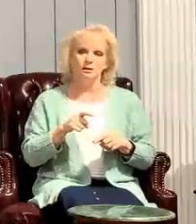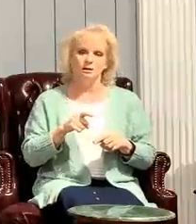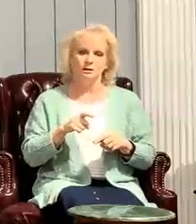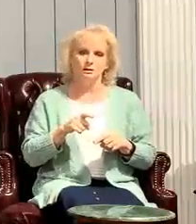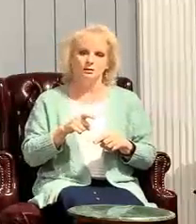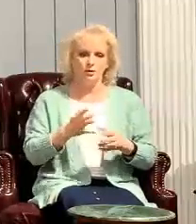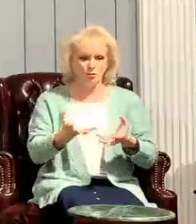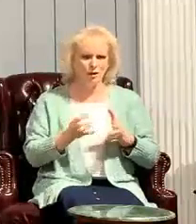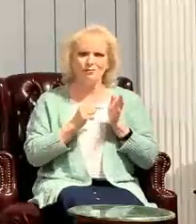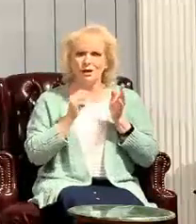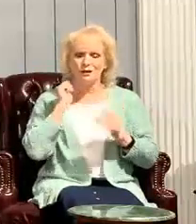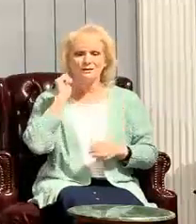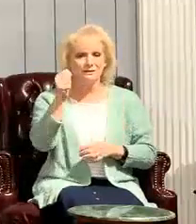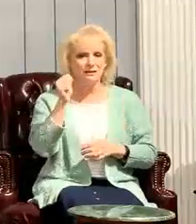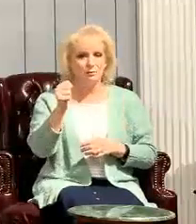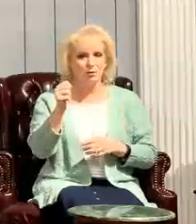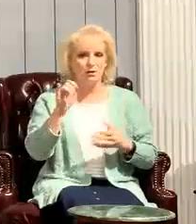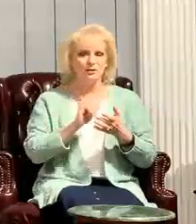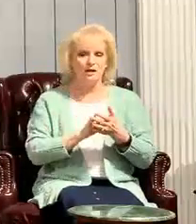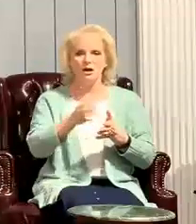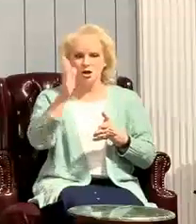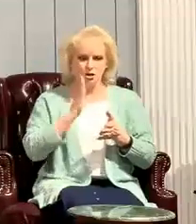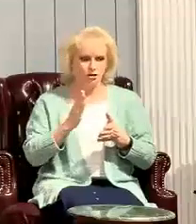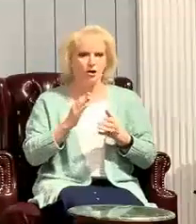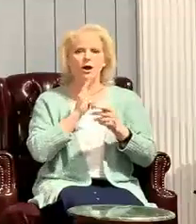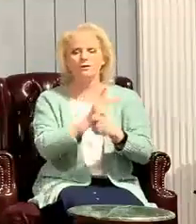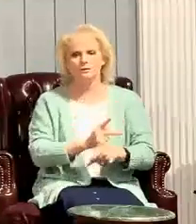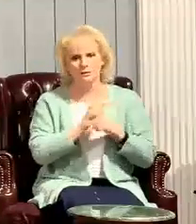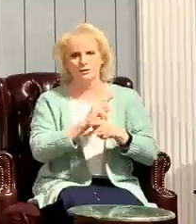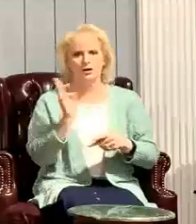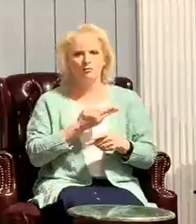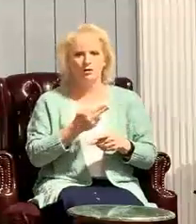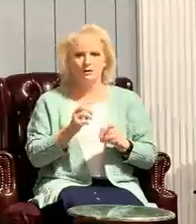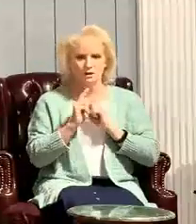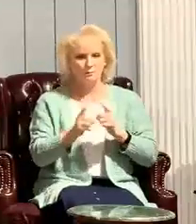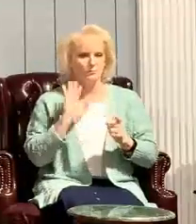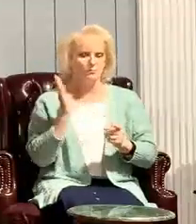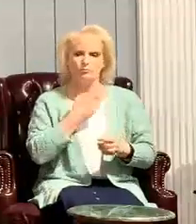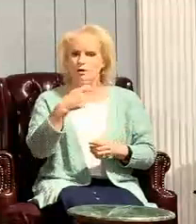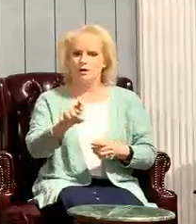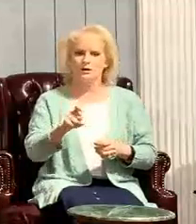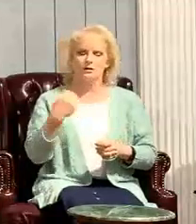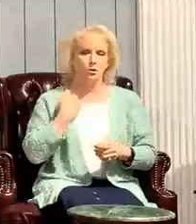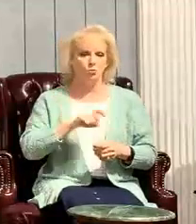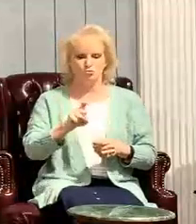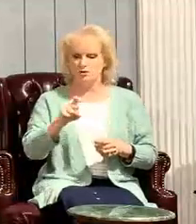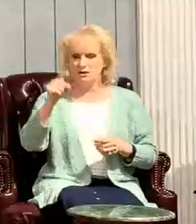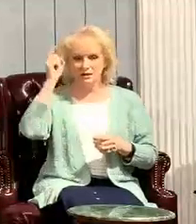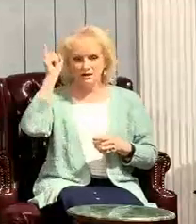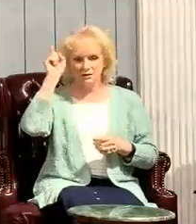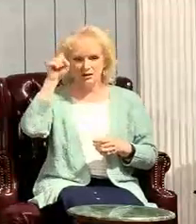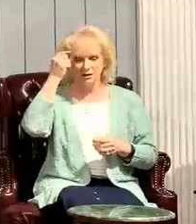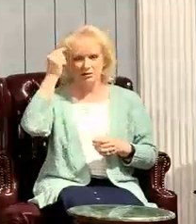we wanted to have a testimony that God took care of us, that God met our needs, that we didn't need the government to help us with those things. But